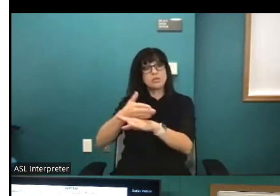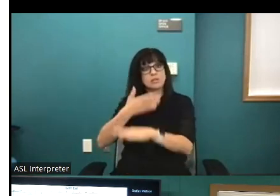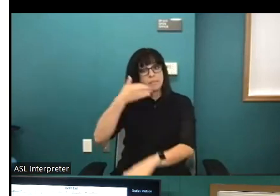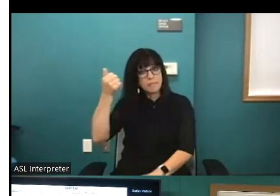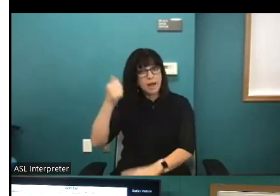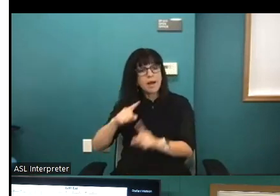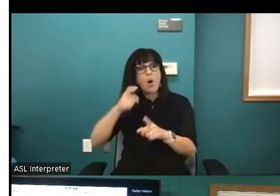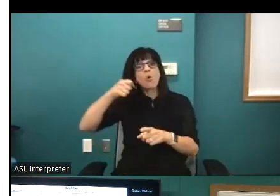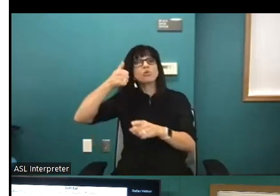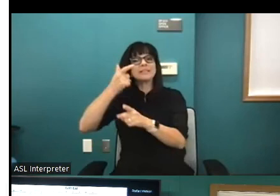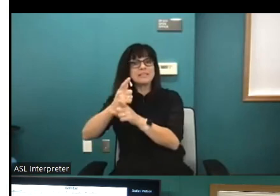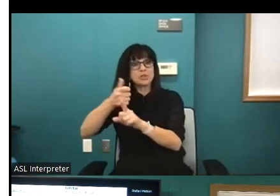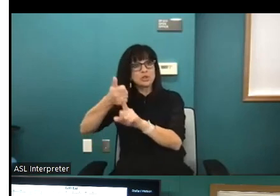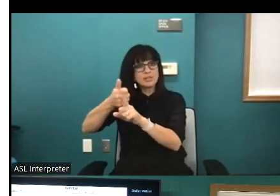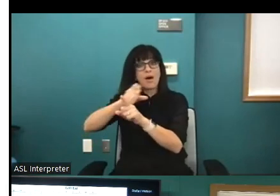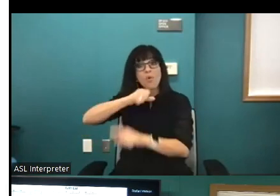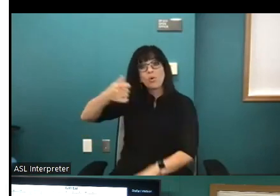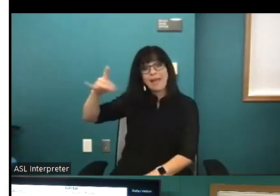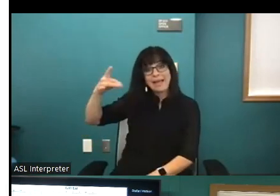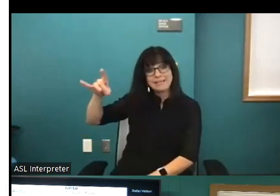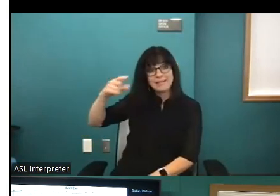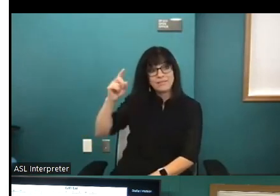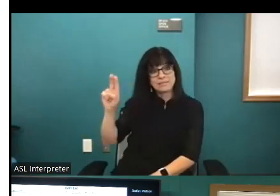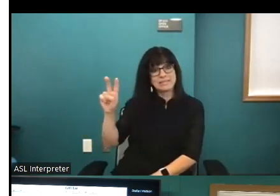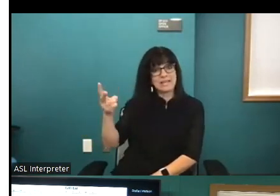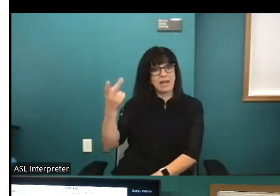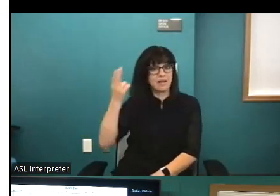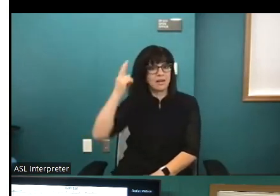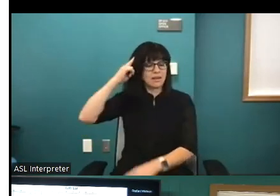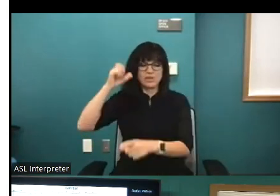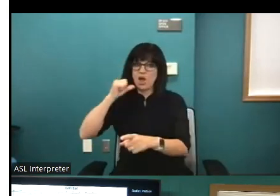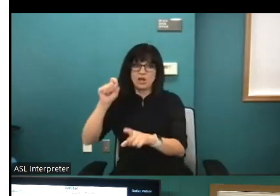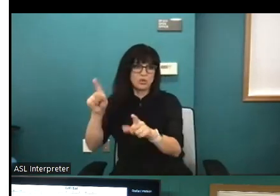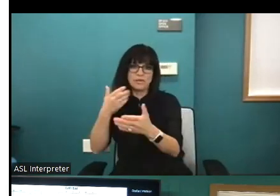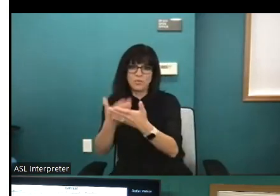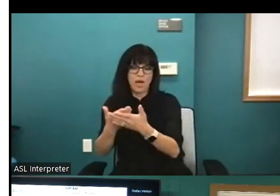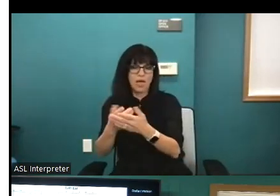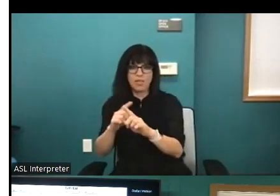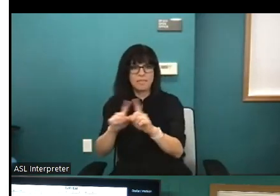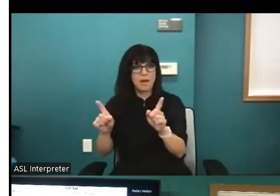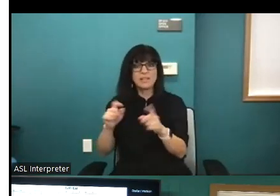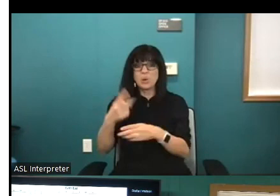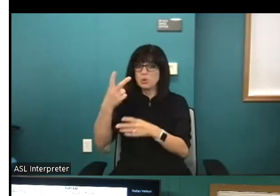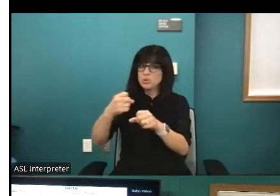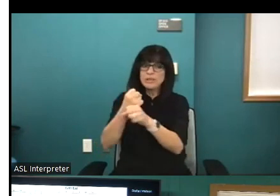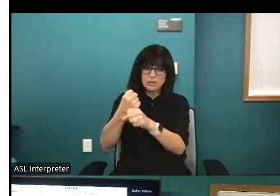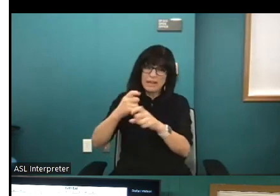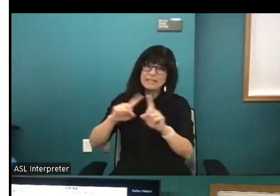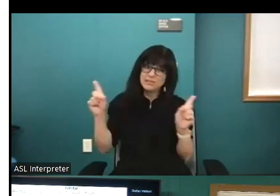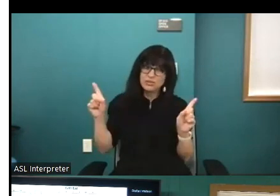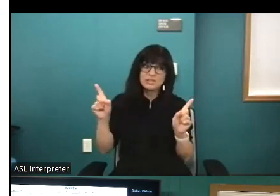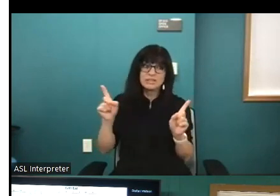she has an older sister who was 18 when she got her second one. She doesn't do nearly as well. So even a couple of years, maybe, big difference. It's weird.